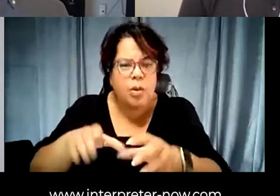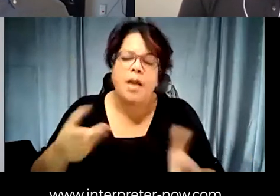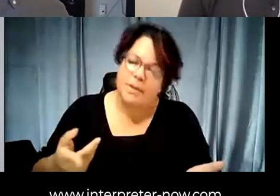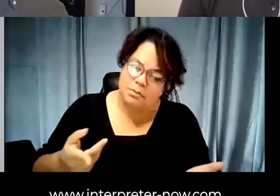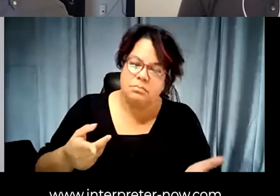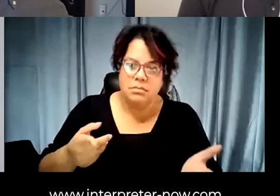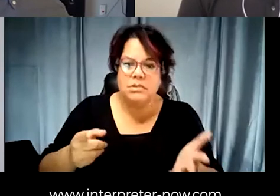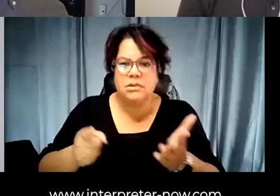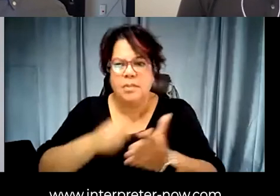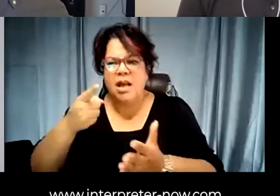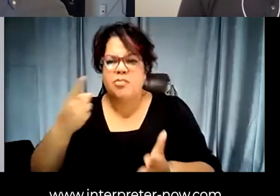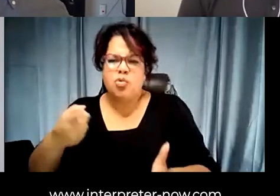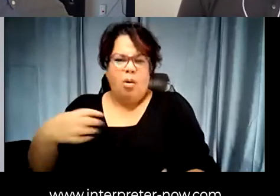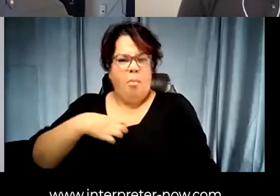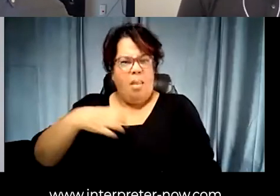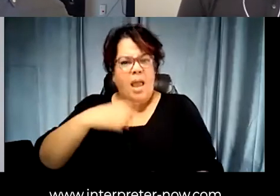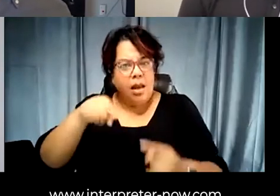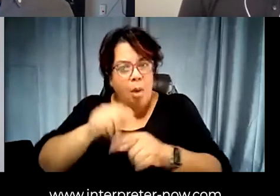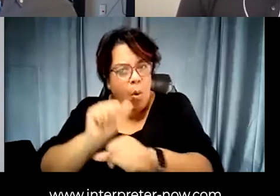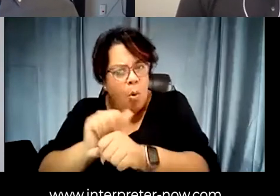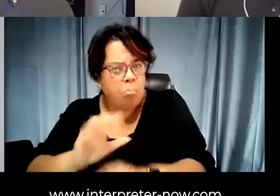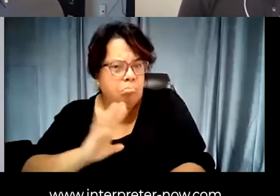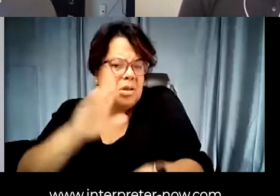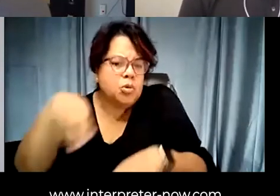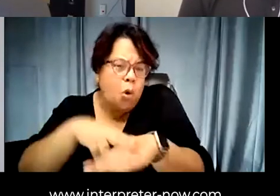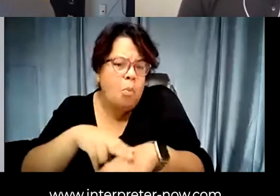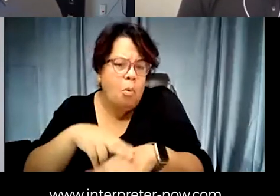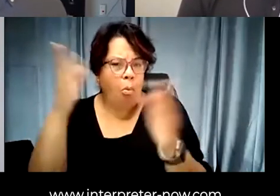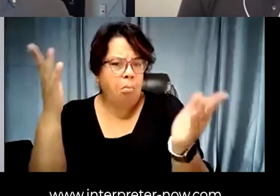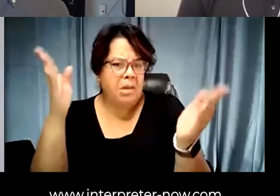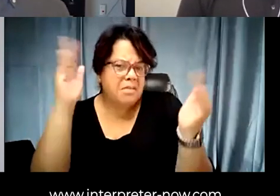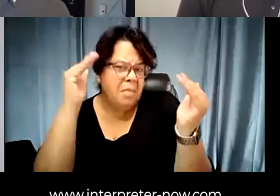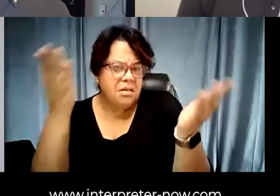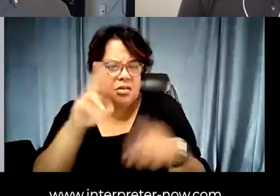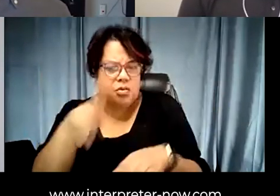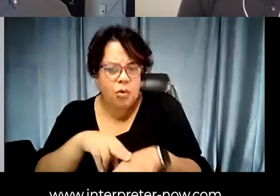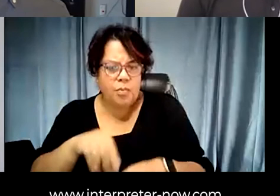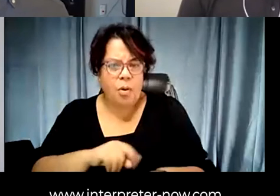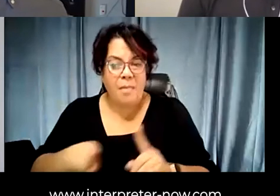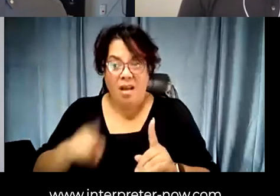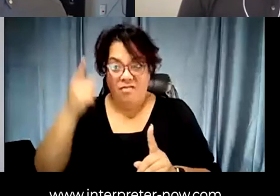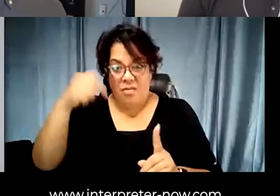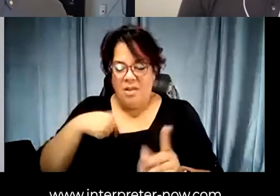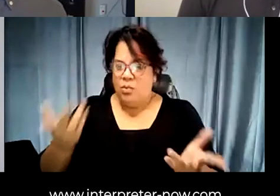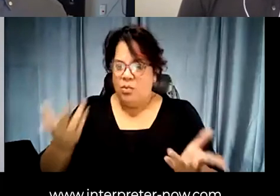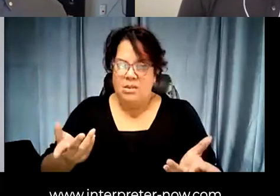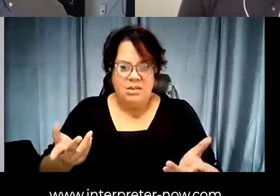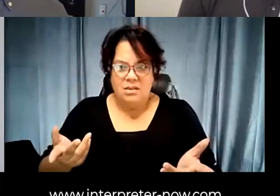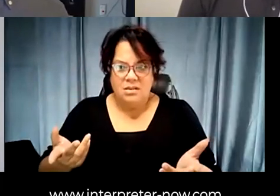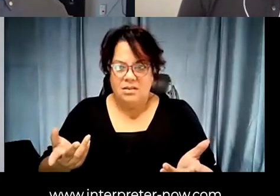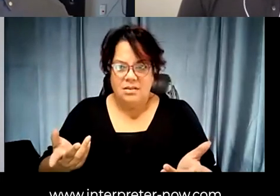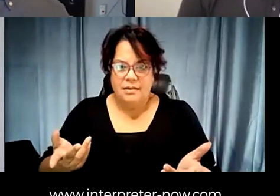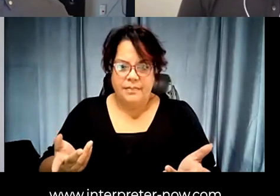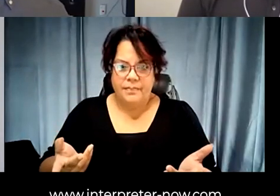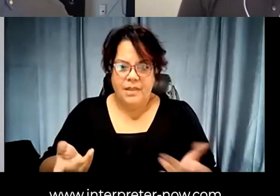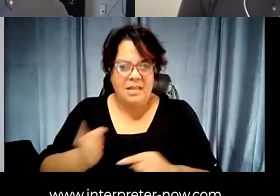always kind of complain about work. That was a little bit to expect it, I think, for me. But it was to the point where it was just,